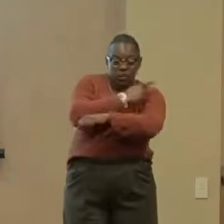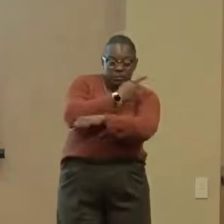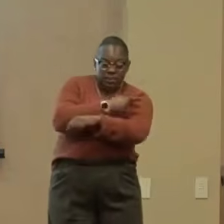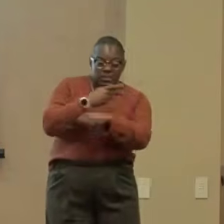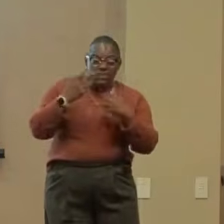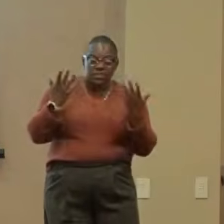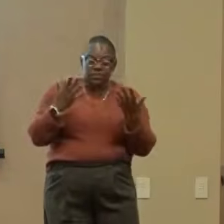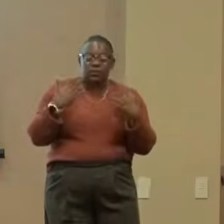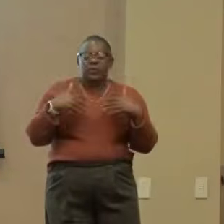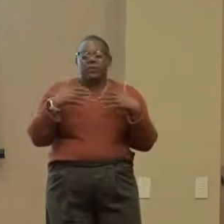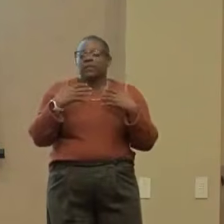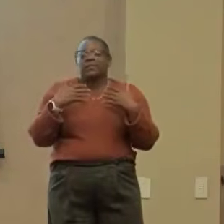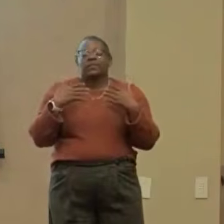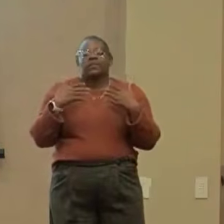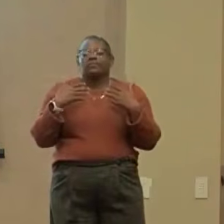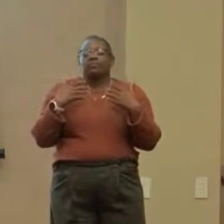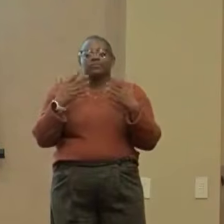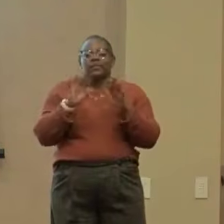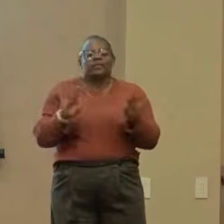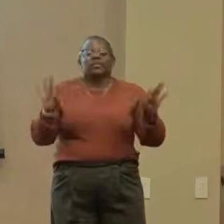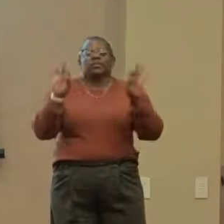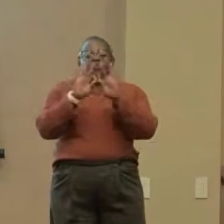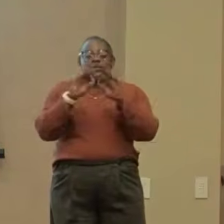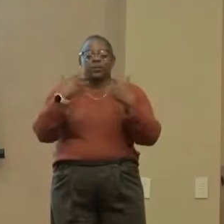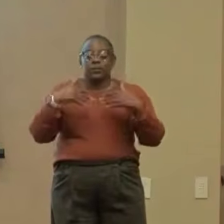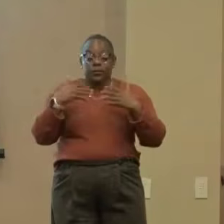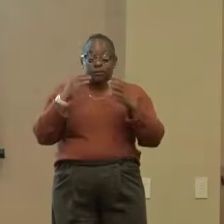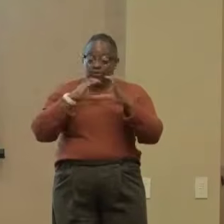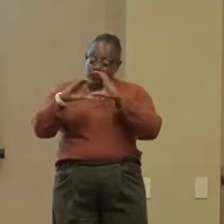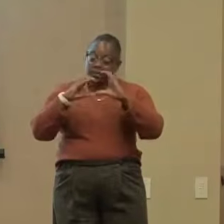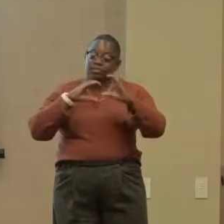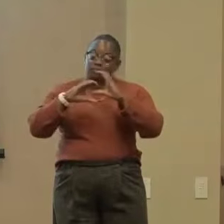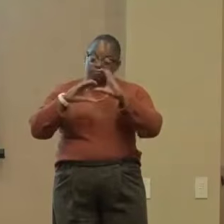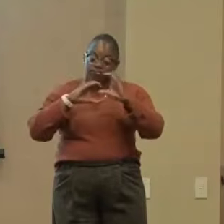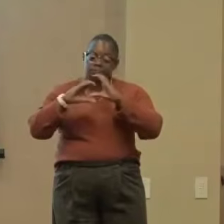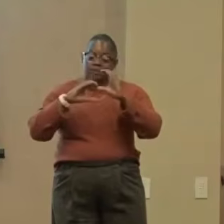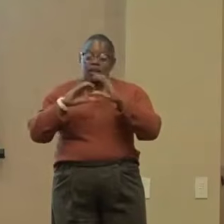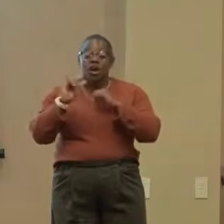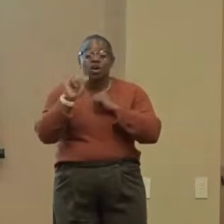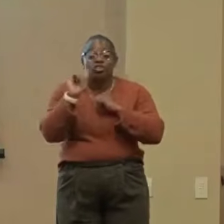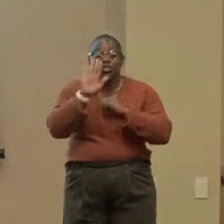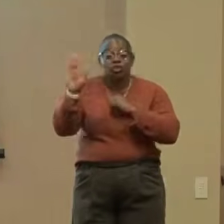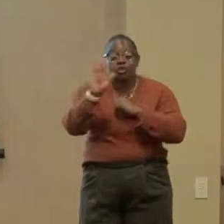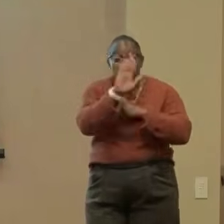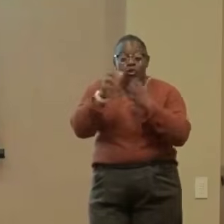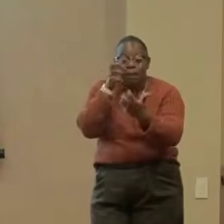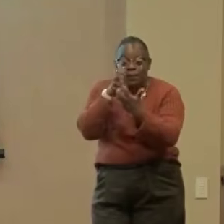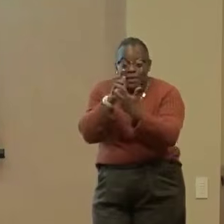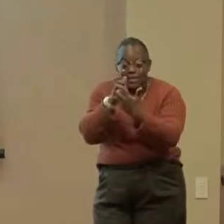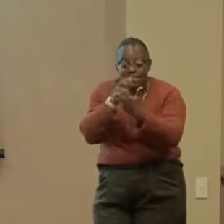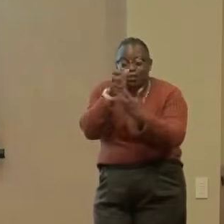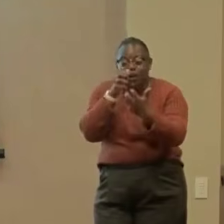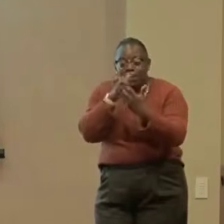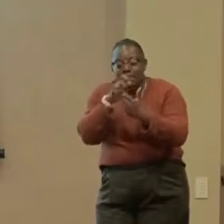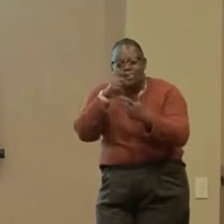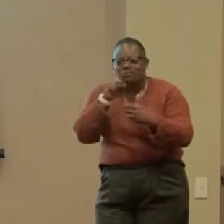I think one of the biggest things that's important is communication and getting accommodations. And sometimes that's difficult with